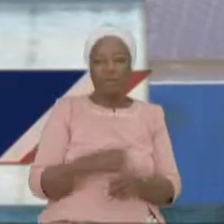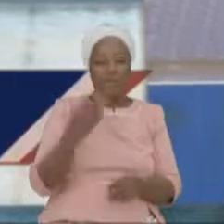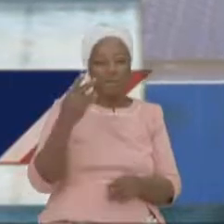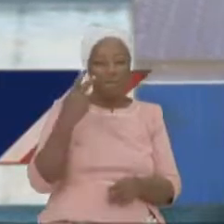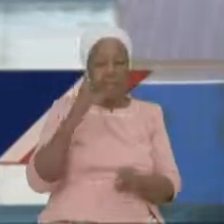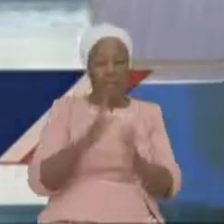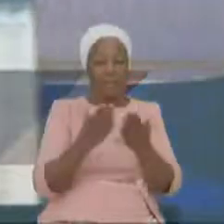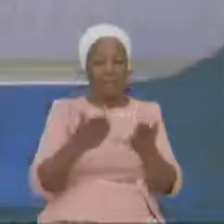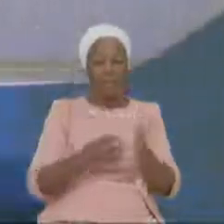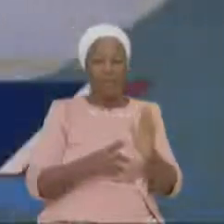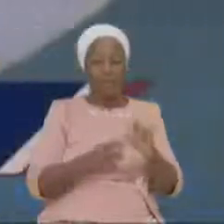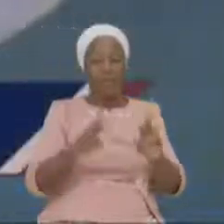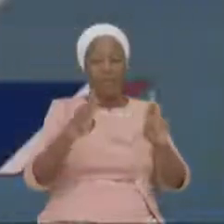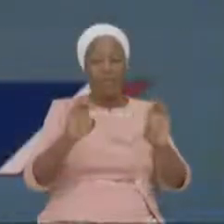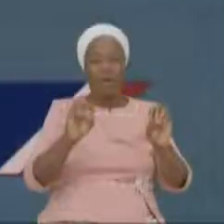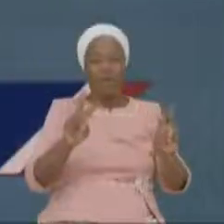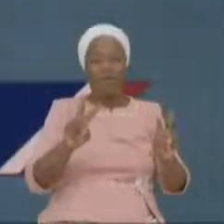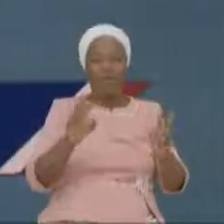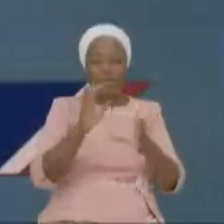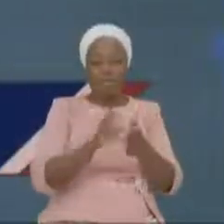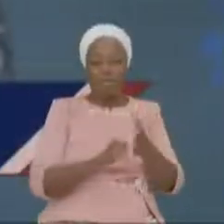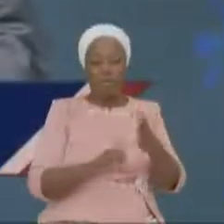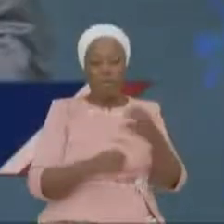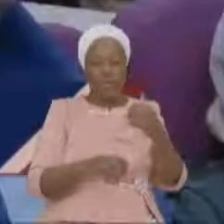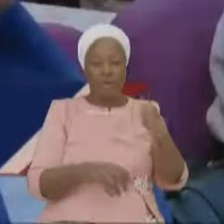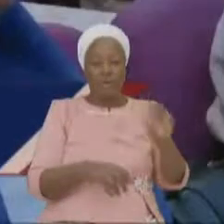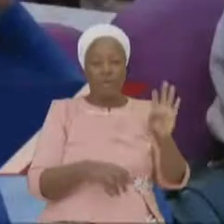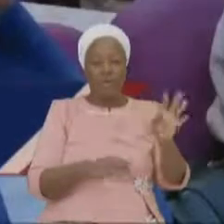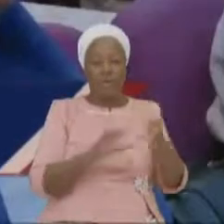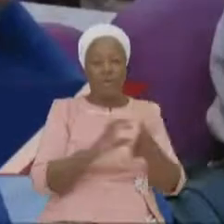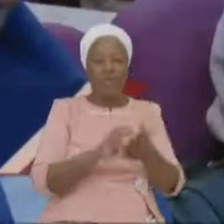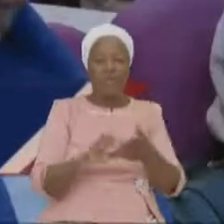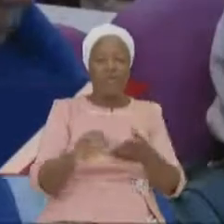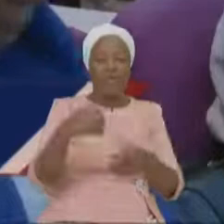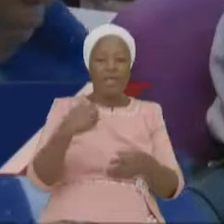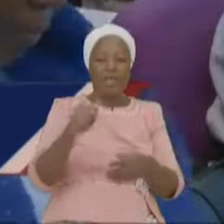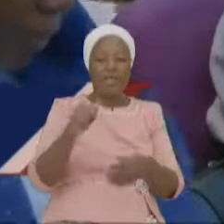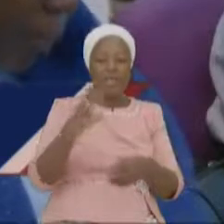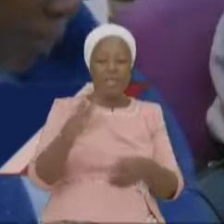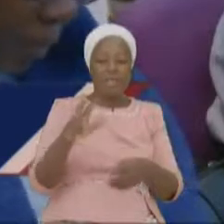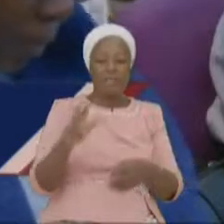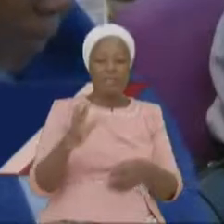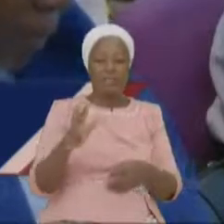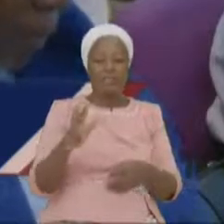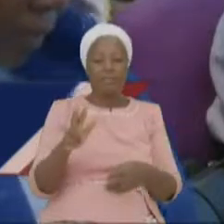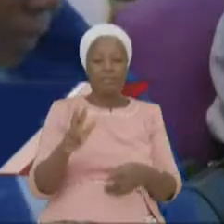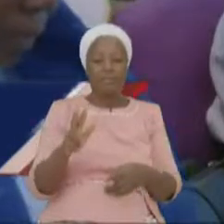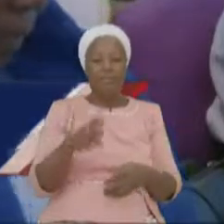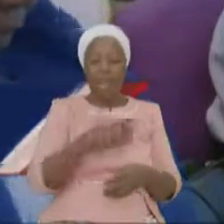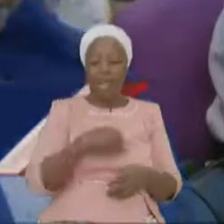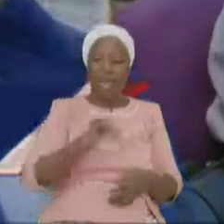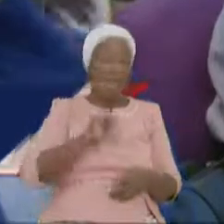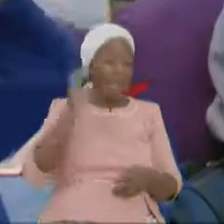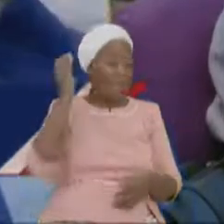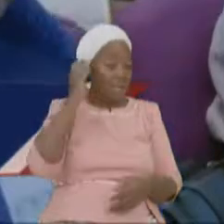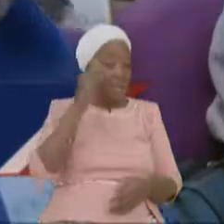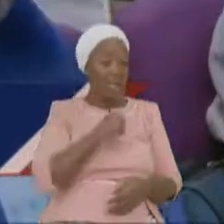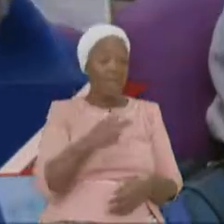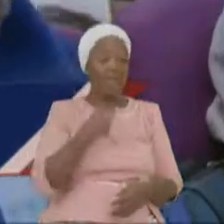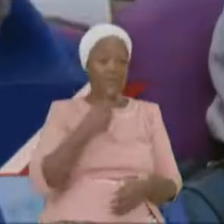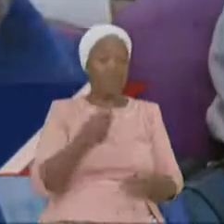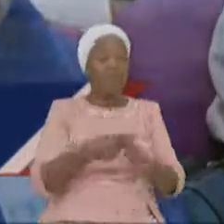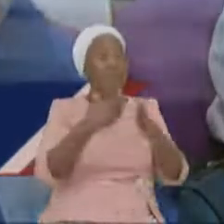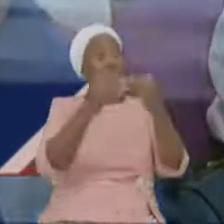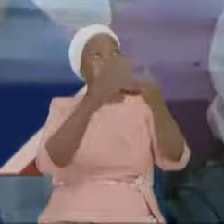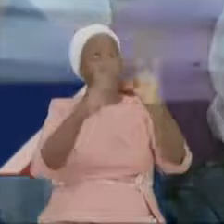Revelation chapter 14, verse 13. Revelation chapter 14, verse 13. And I heard a voice from